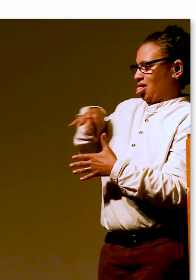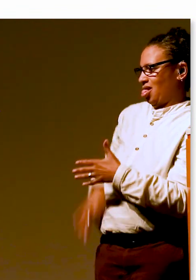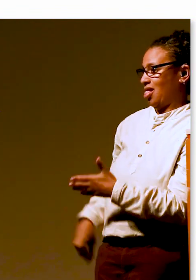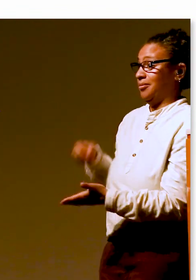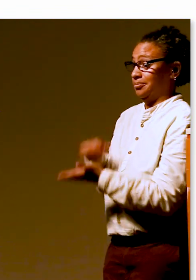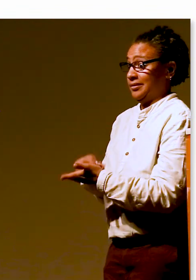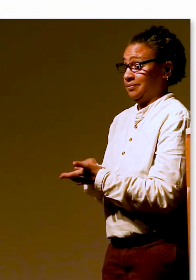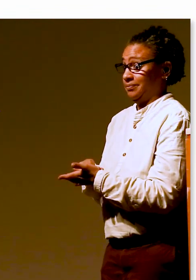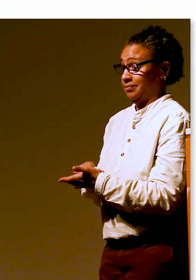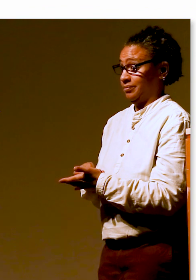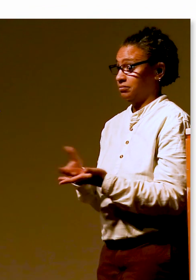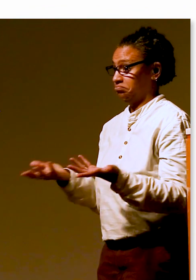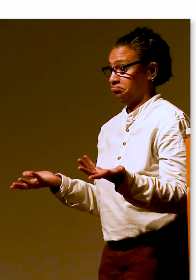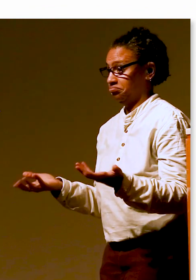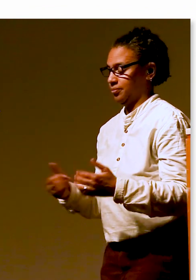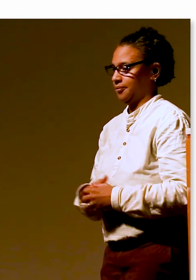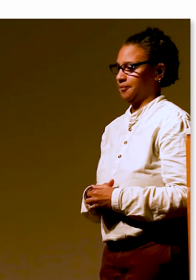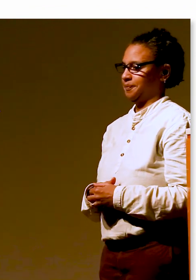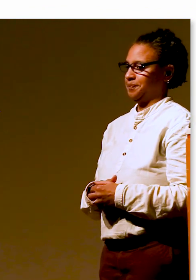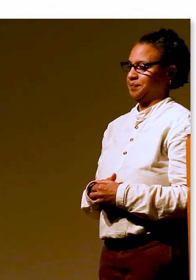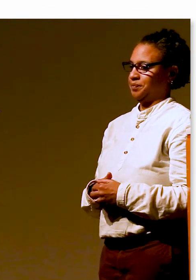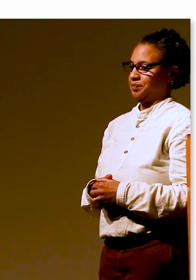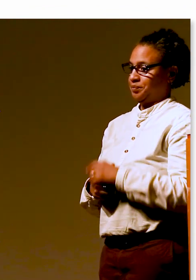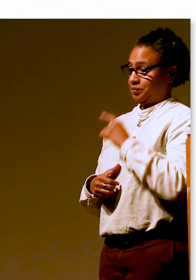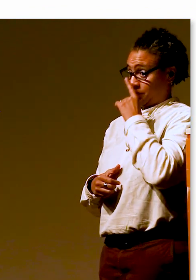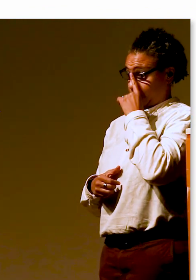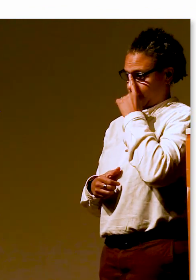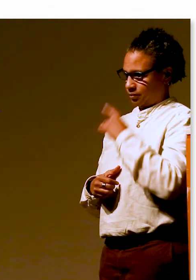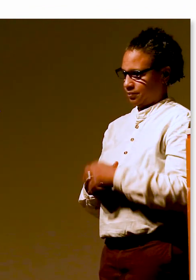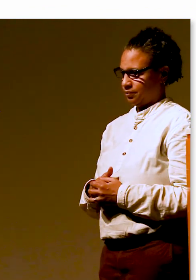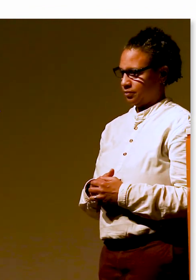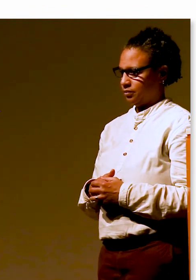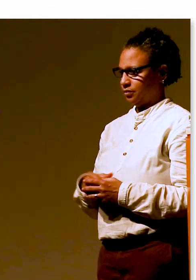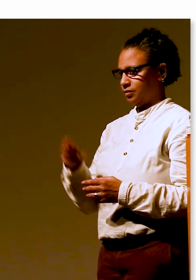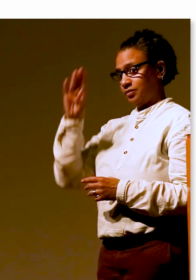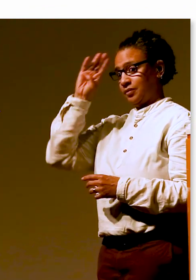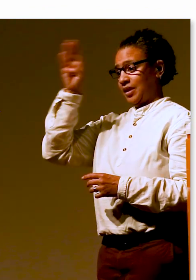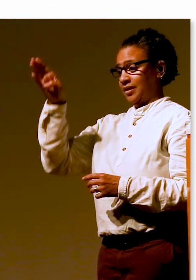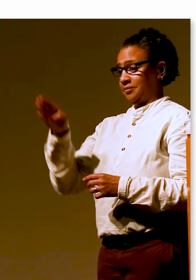like constantly unpack and challenge those notions.